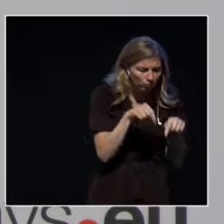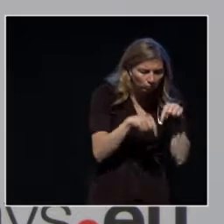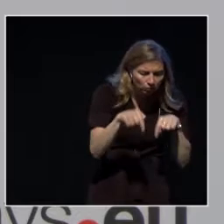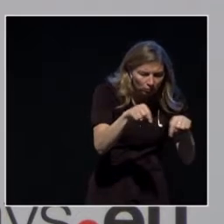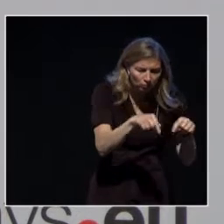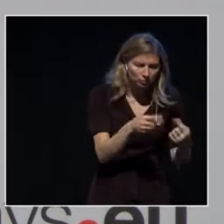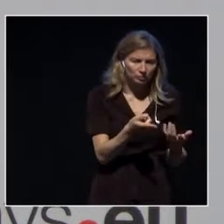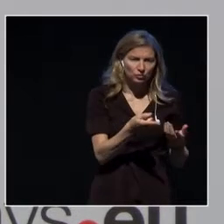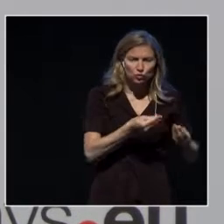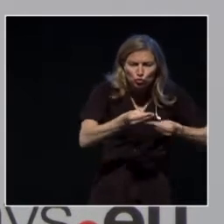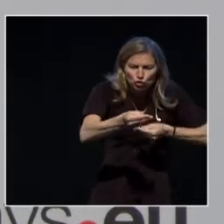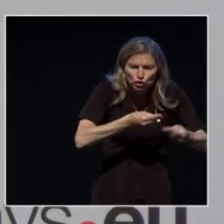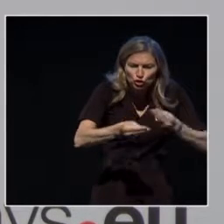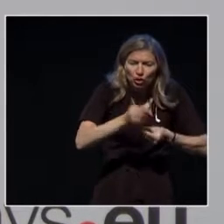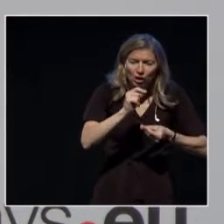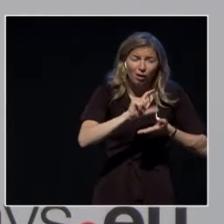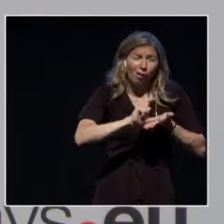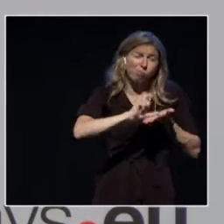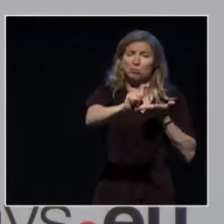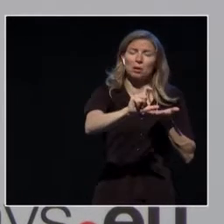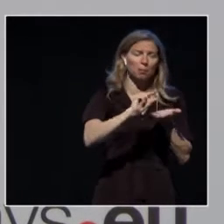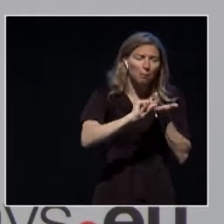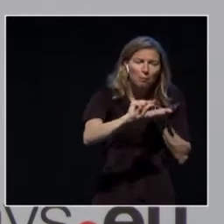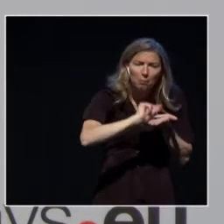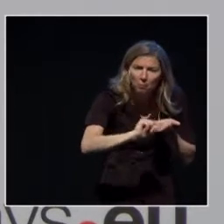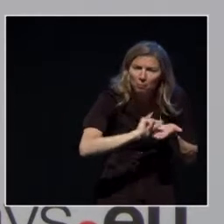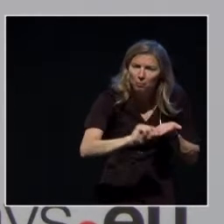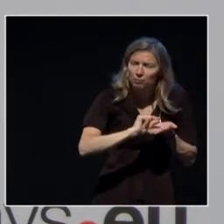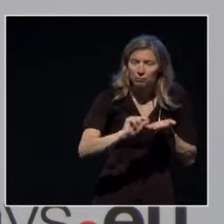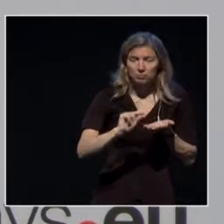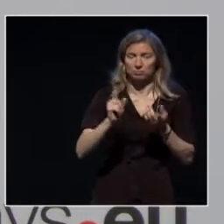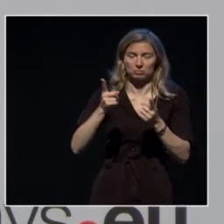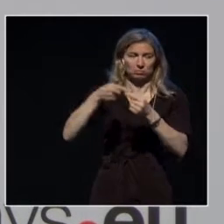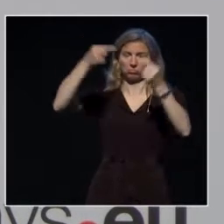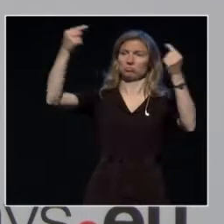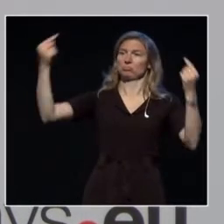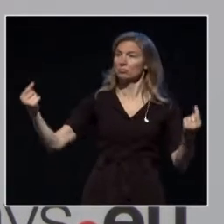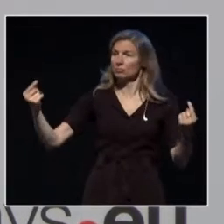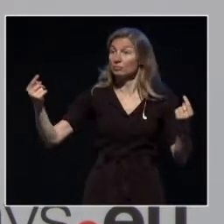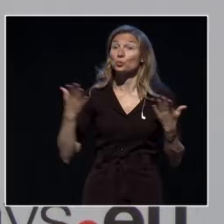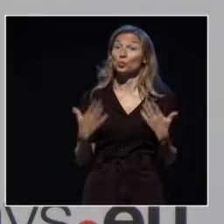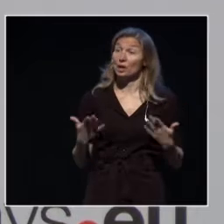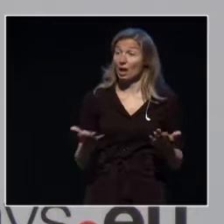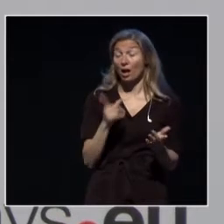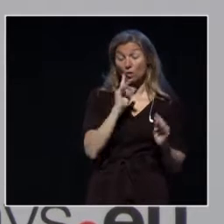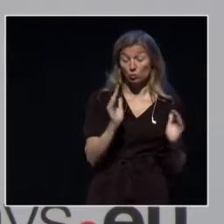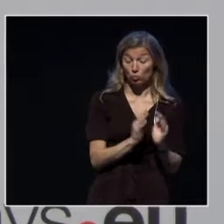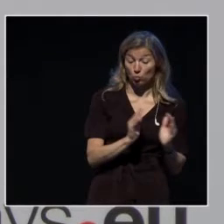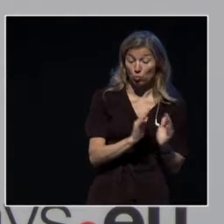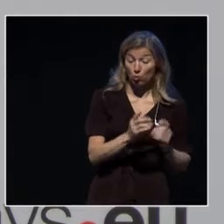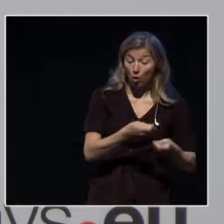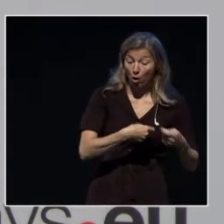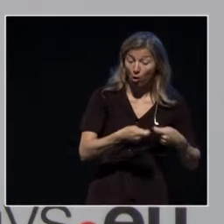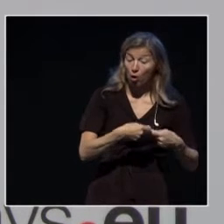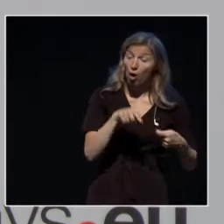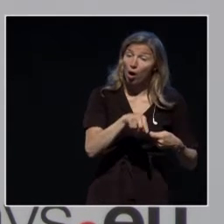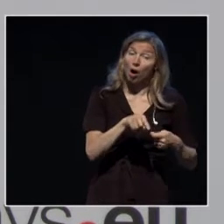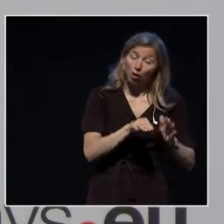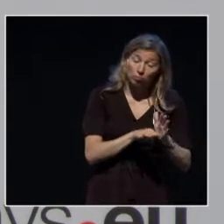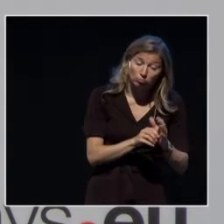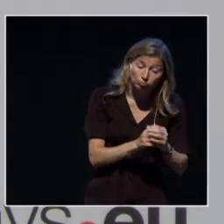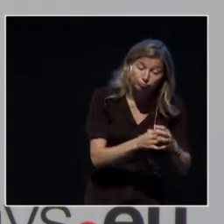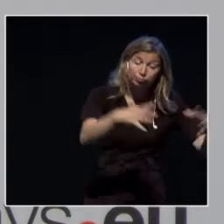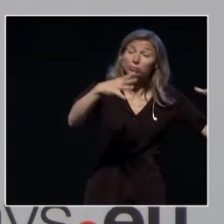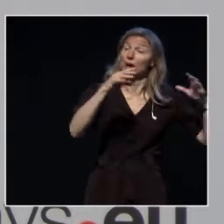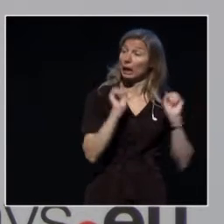probably making it likely that small enterprises can flourish in a